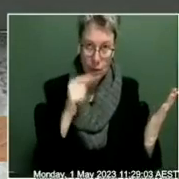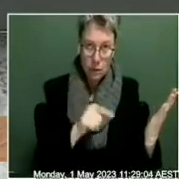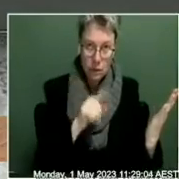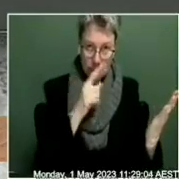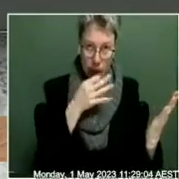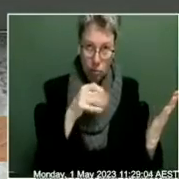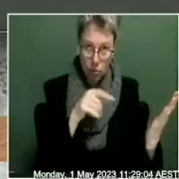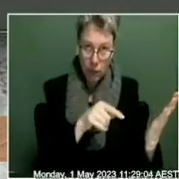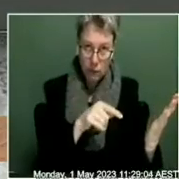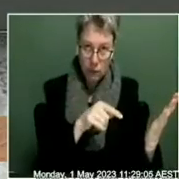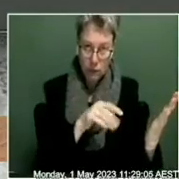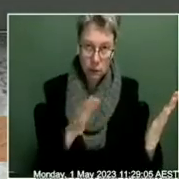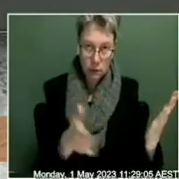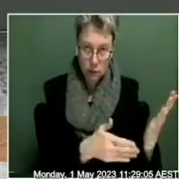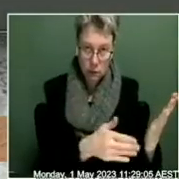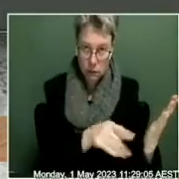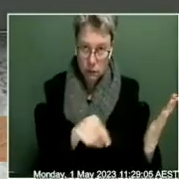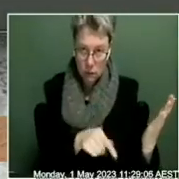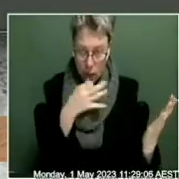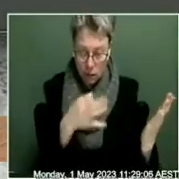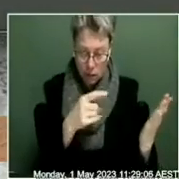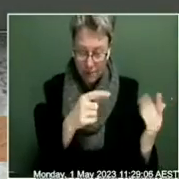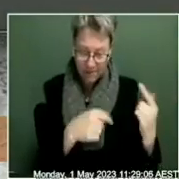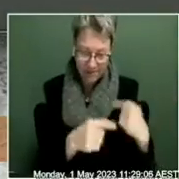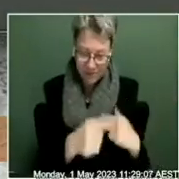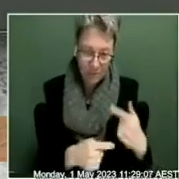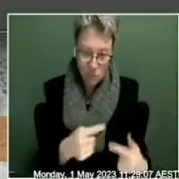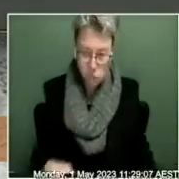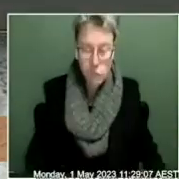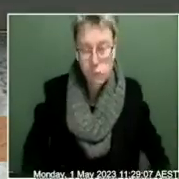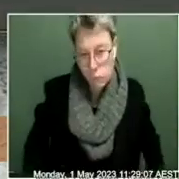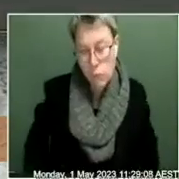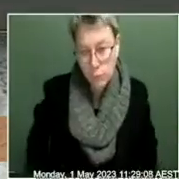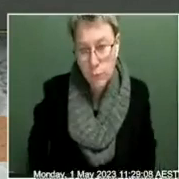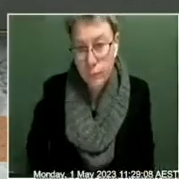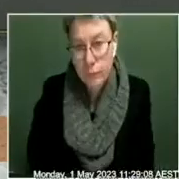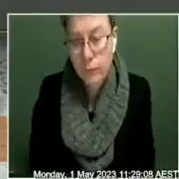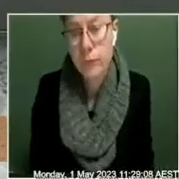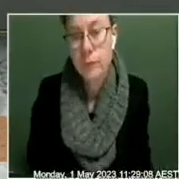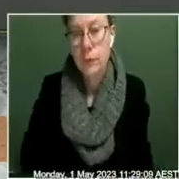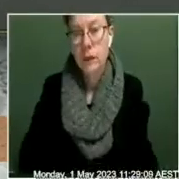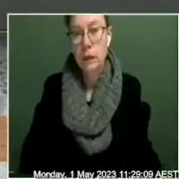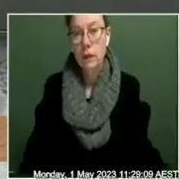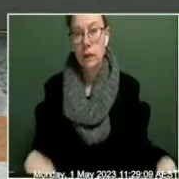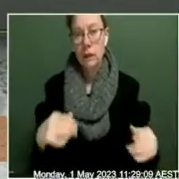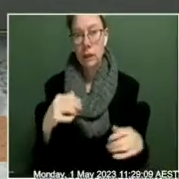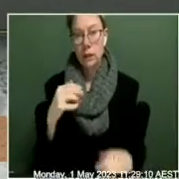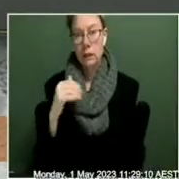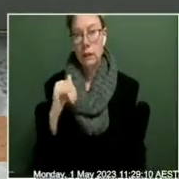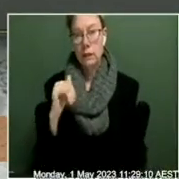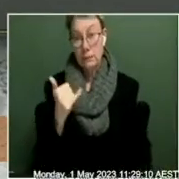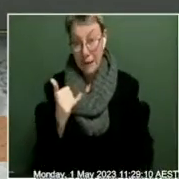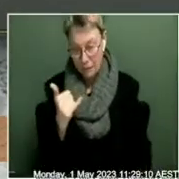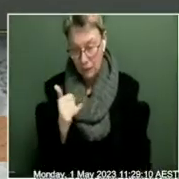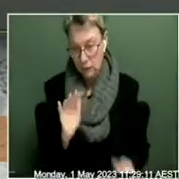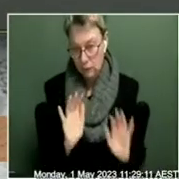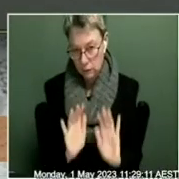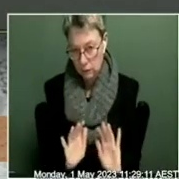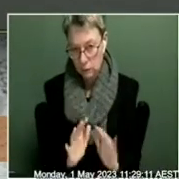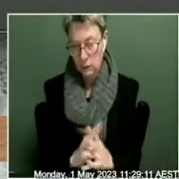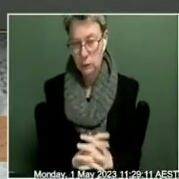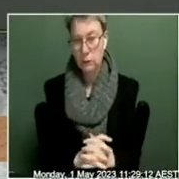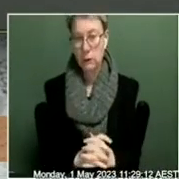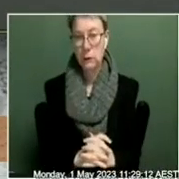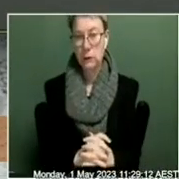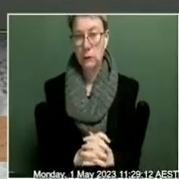I think it may possibly mean for these witnesses that there is a need to ask them to come back on another occasion.